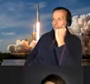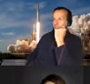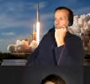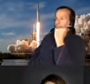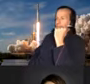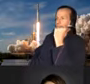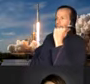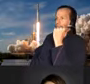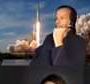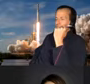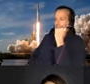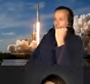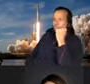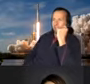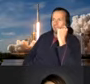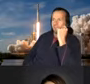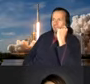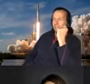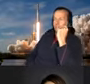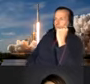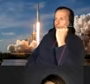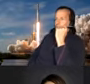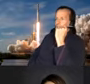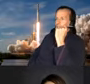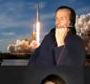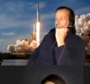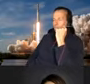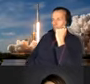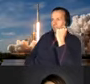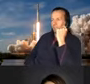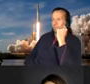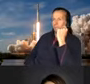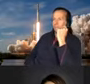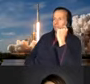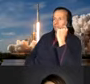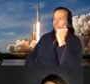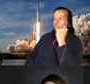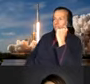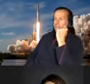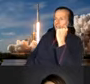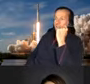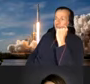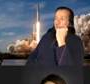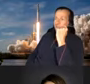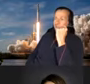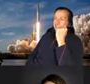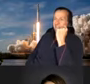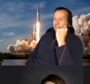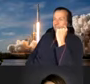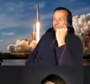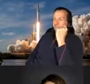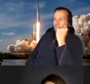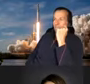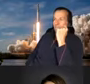SARS-CoV-2 is a transmissible pathogen. Obviously it's airborne. Obviously it can transmit from individual to individual. But in a way, it's